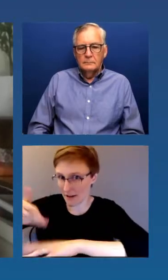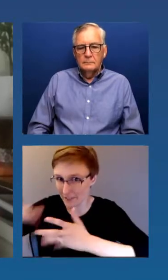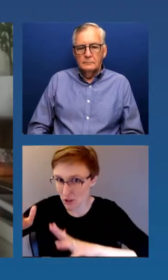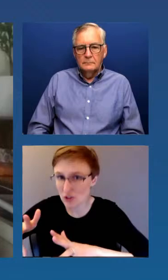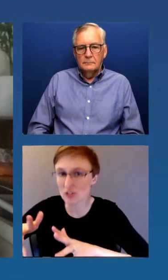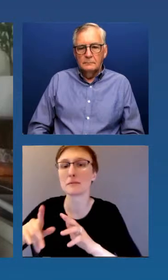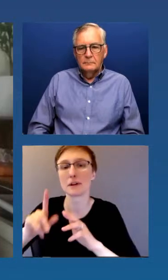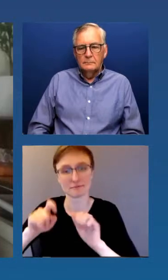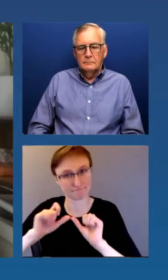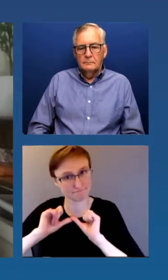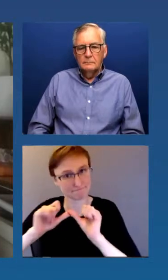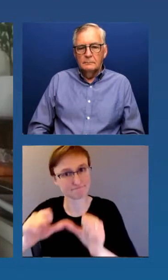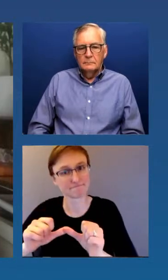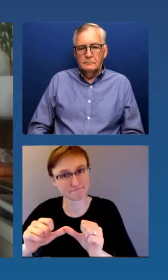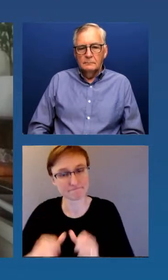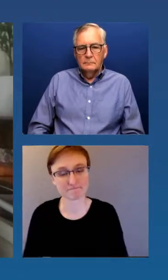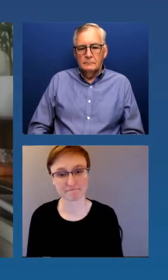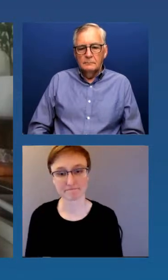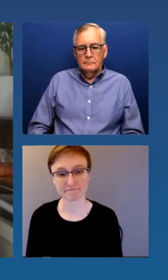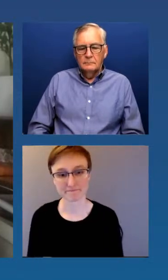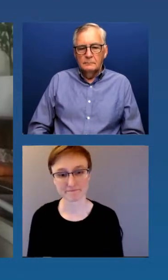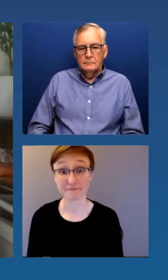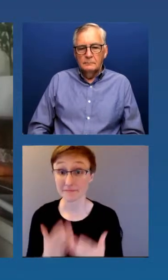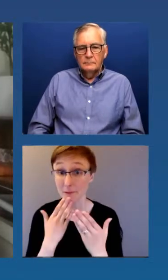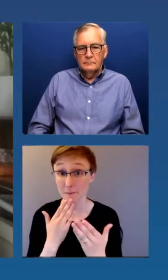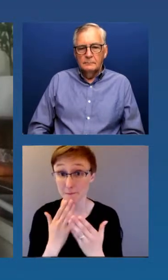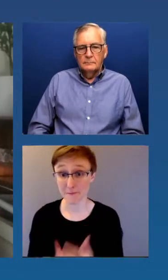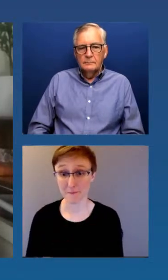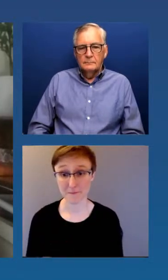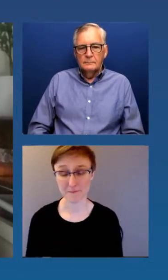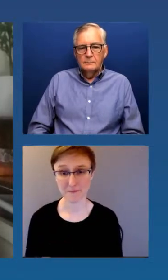start. Great, thank you very much.